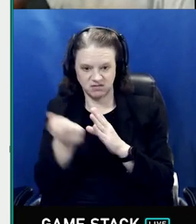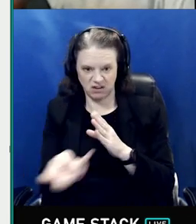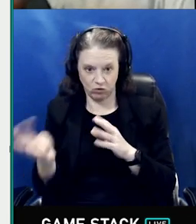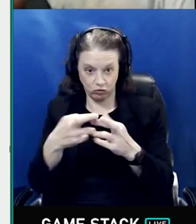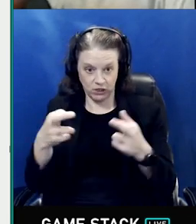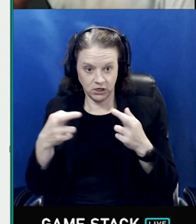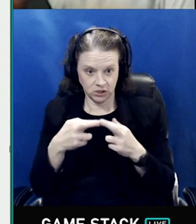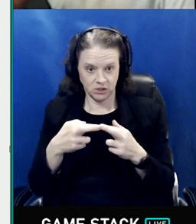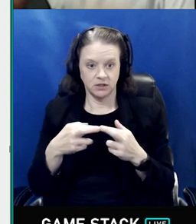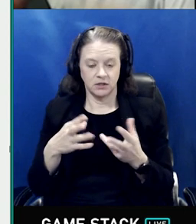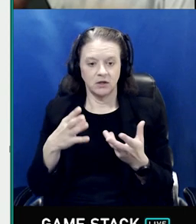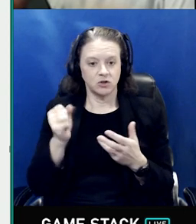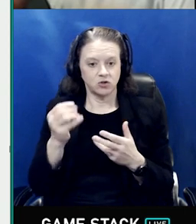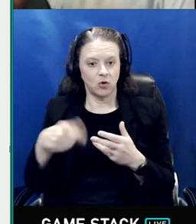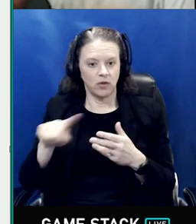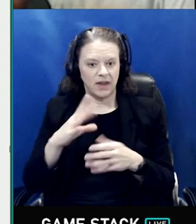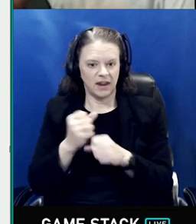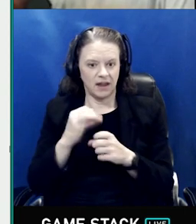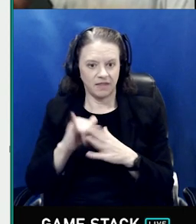stored.